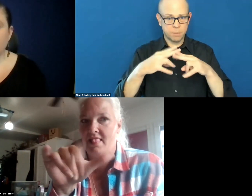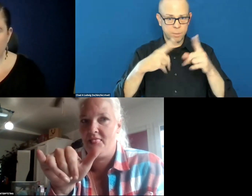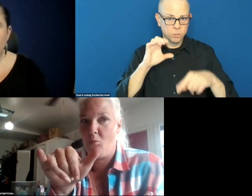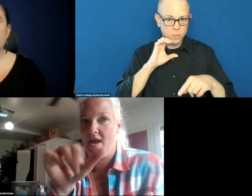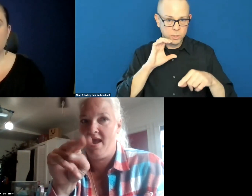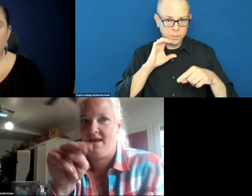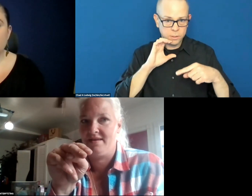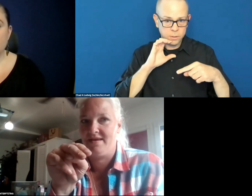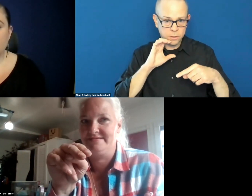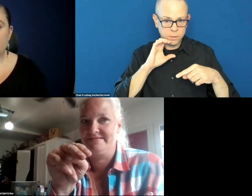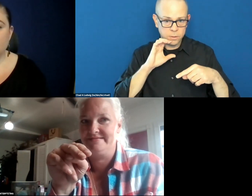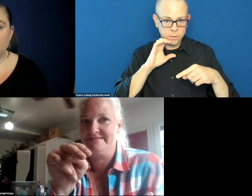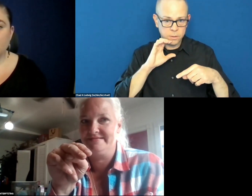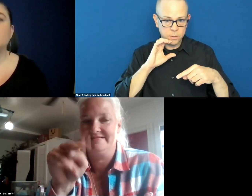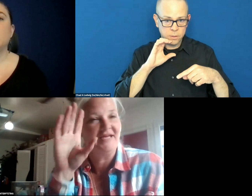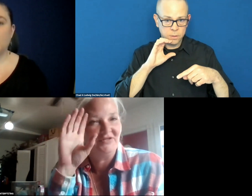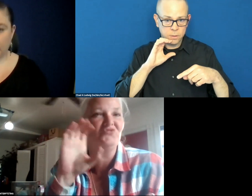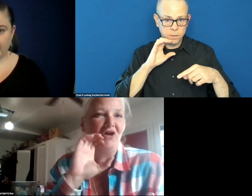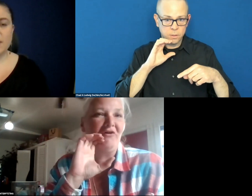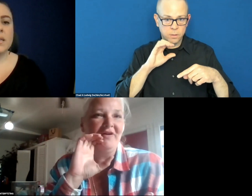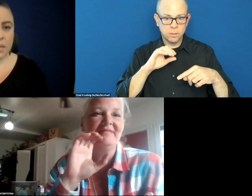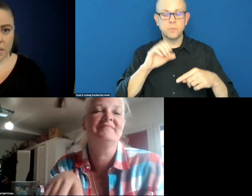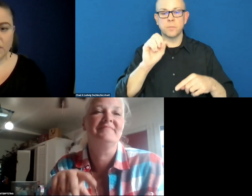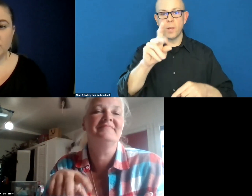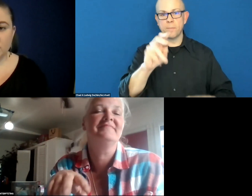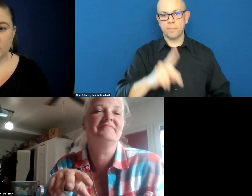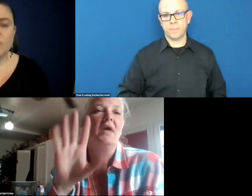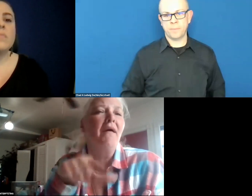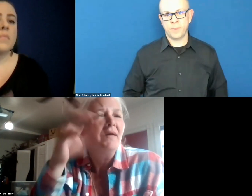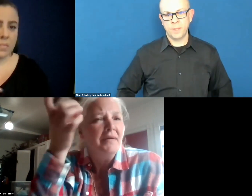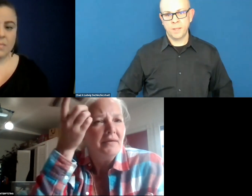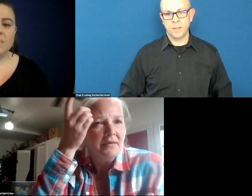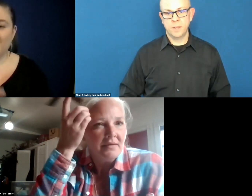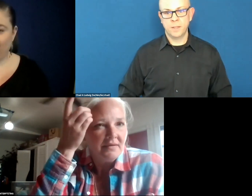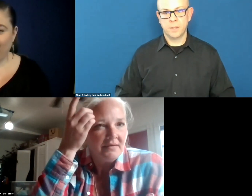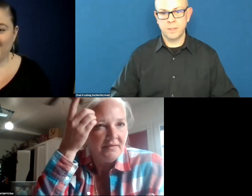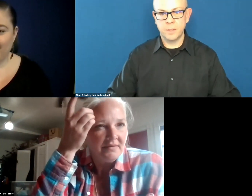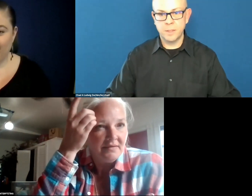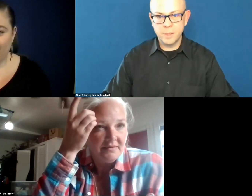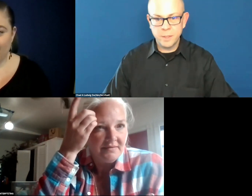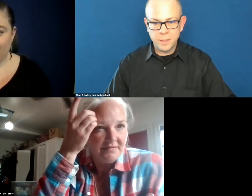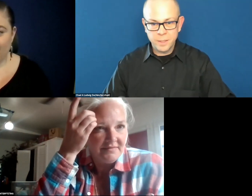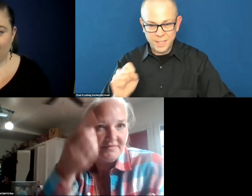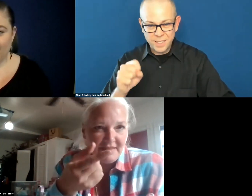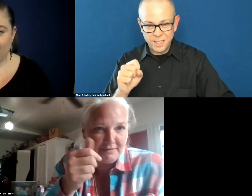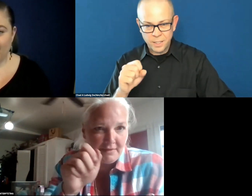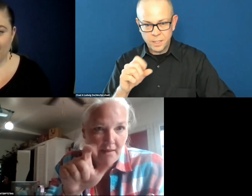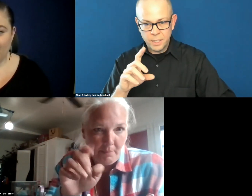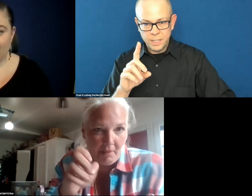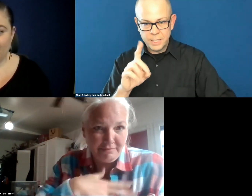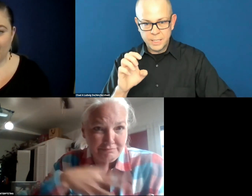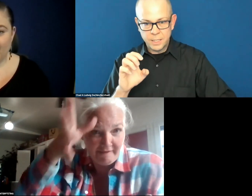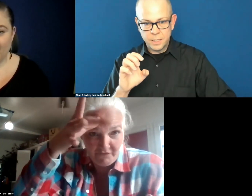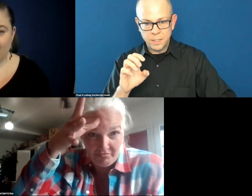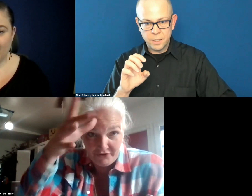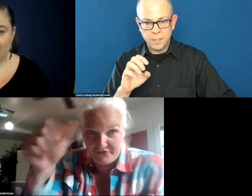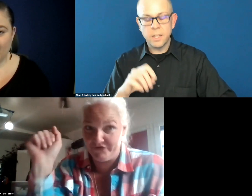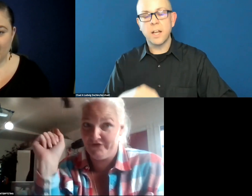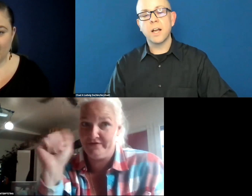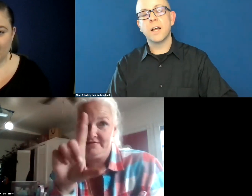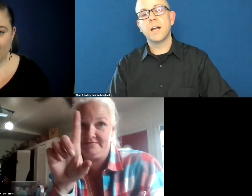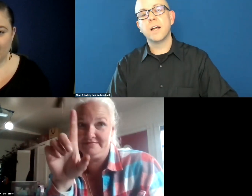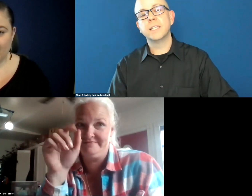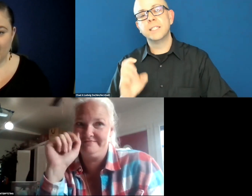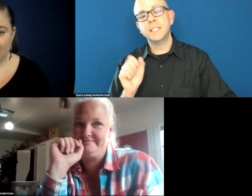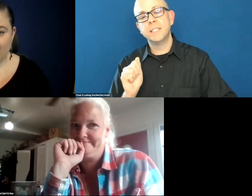Charity. Charity. Okay, and this is your name sign? Charity Lynn. Yes. Okay, great. Yeah. D on the head.